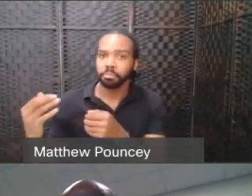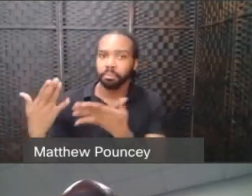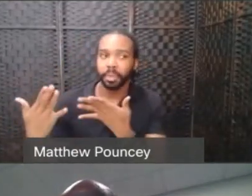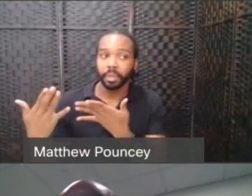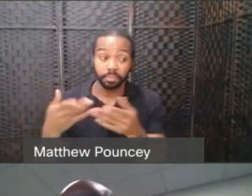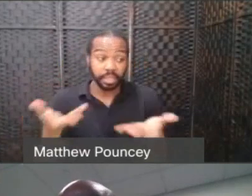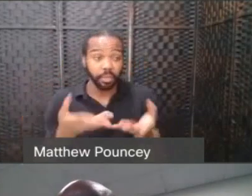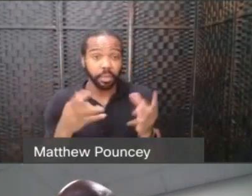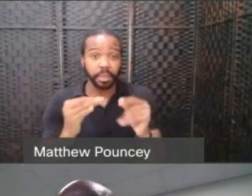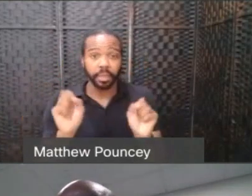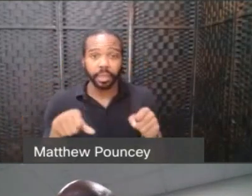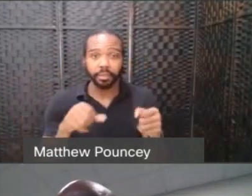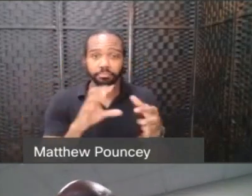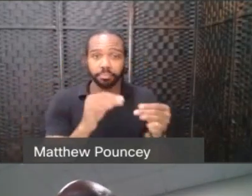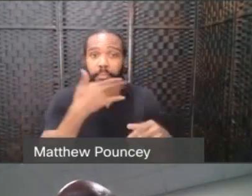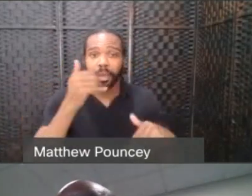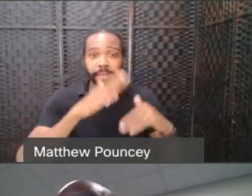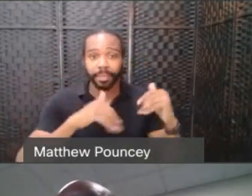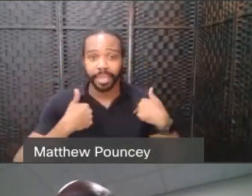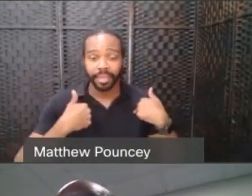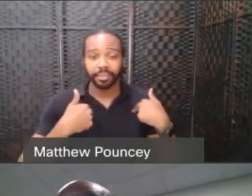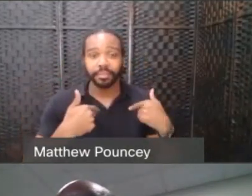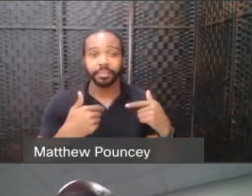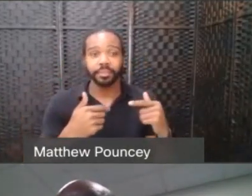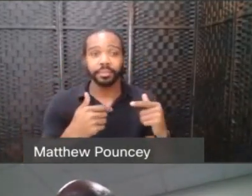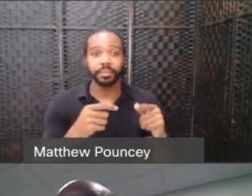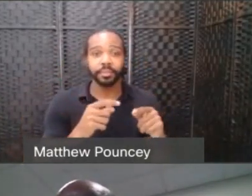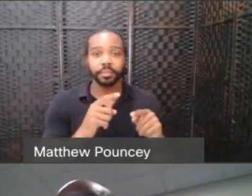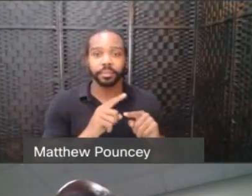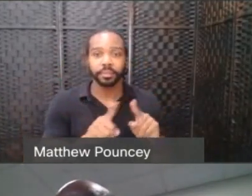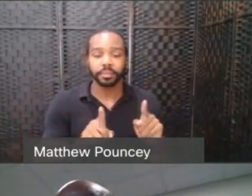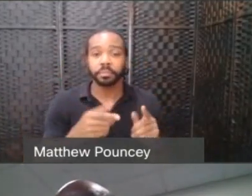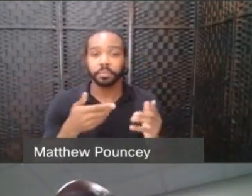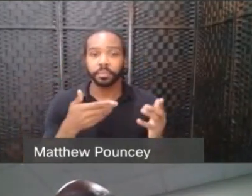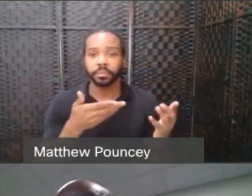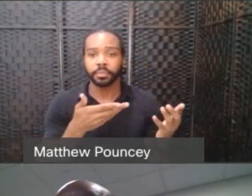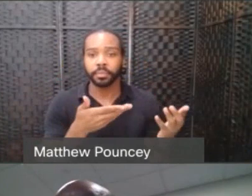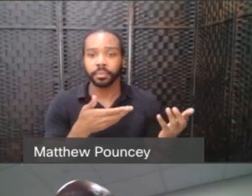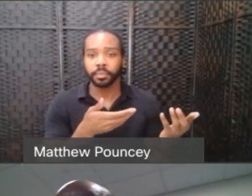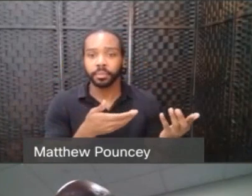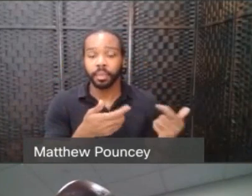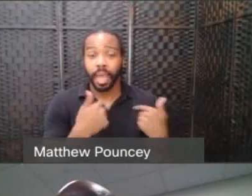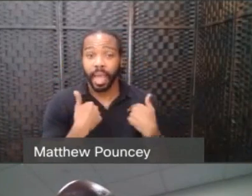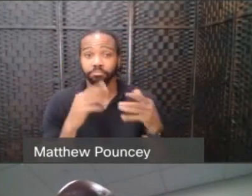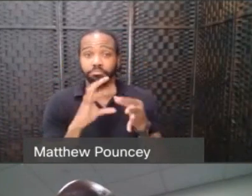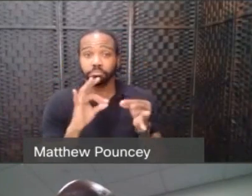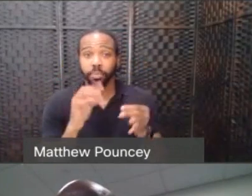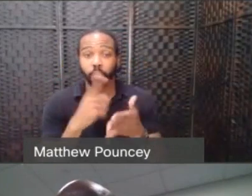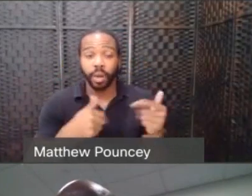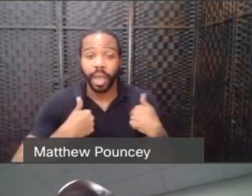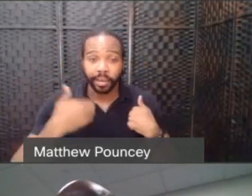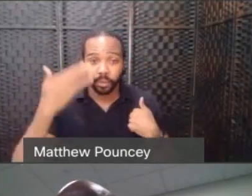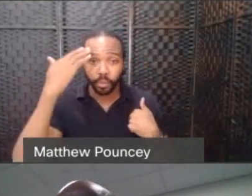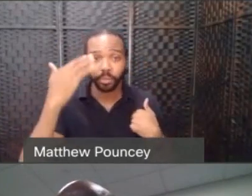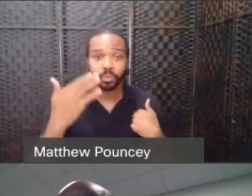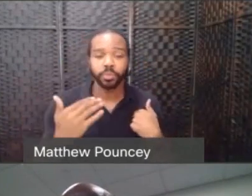me, if somebody wants to unmute Berhani Tessima. But I'll just say what I know, which is a